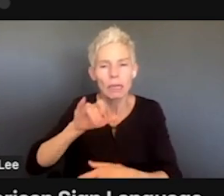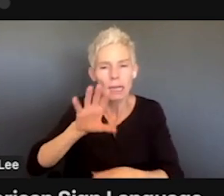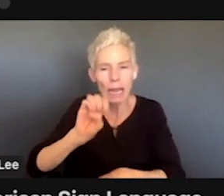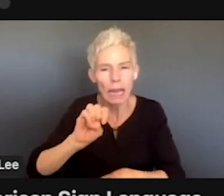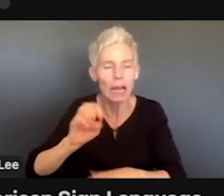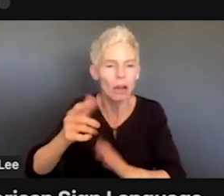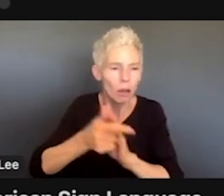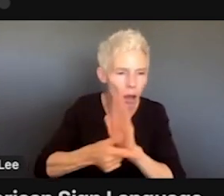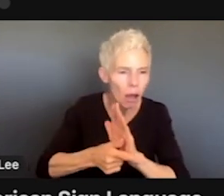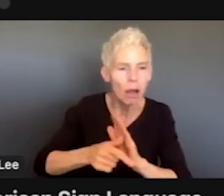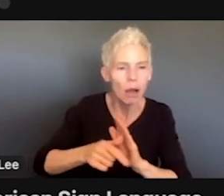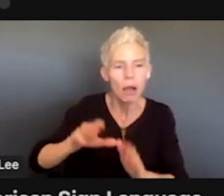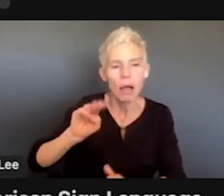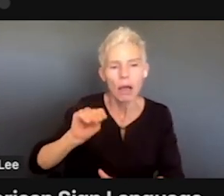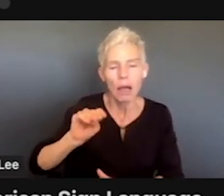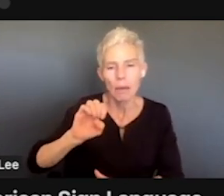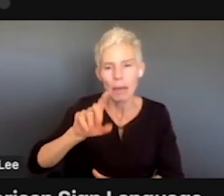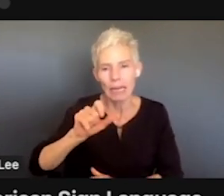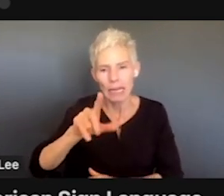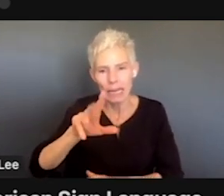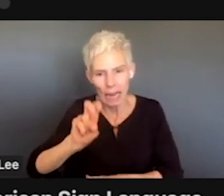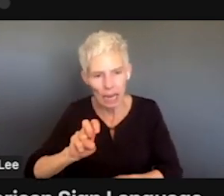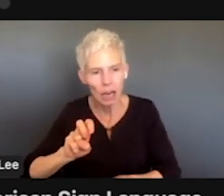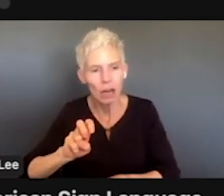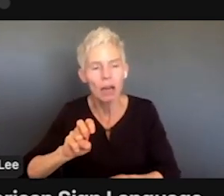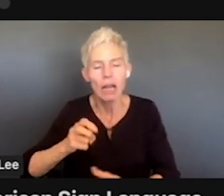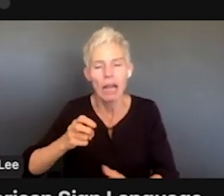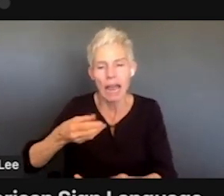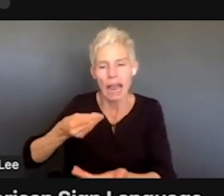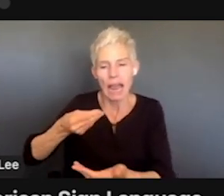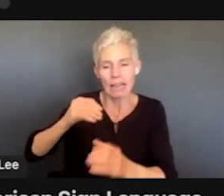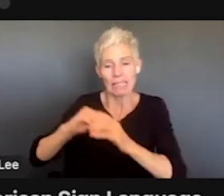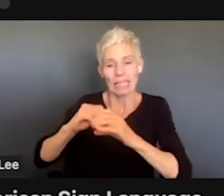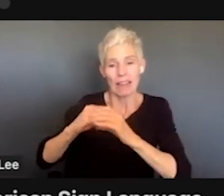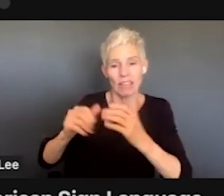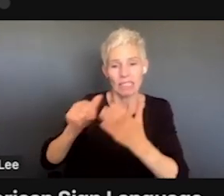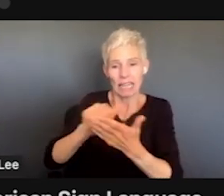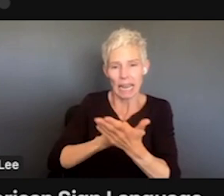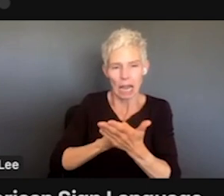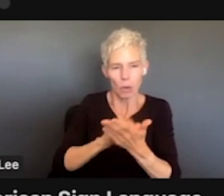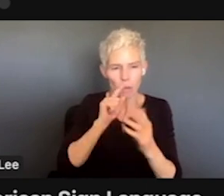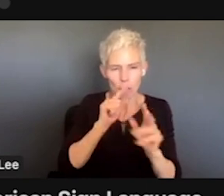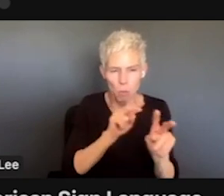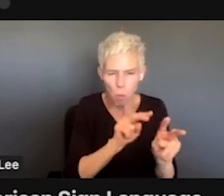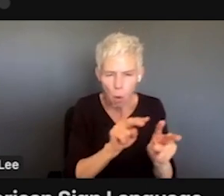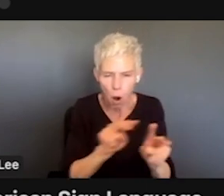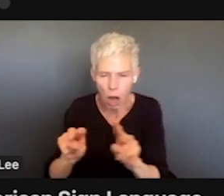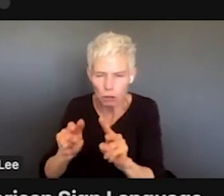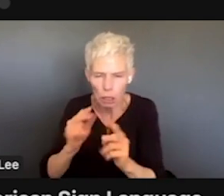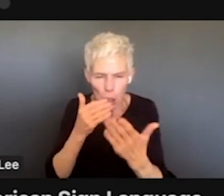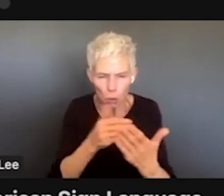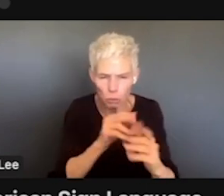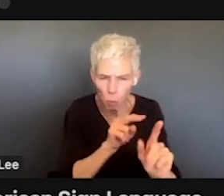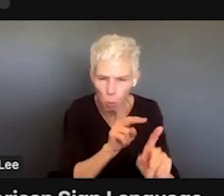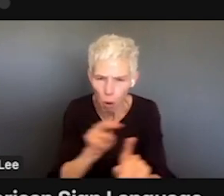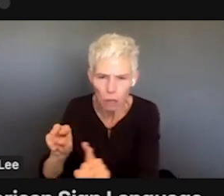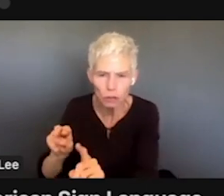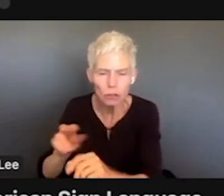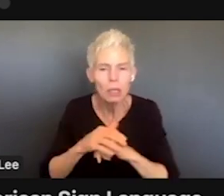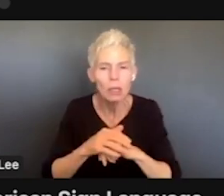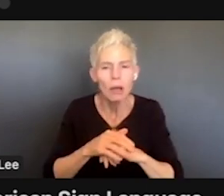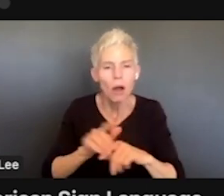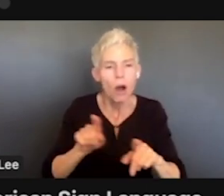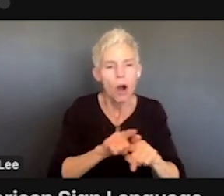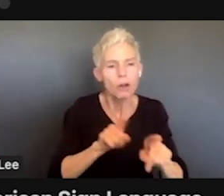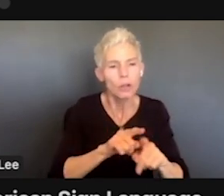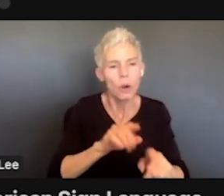savings accounts. Many of us I know have been tracking this process closely. In particular, changes to Medicaid, as